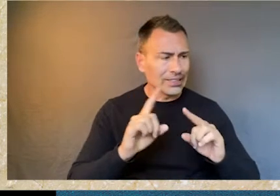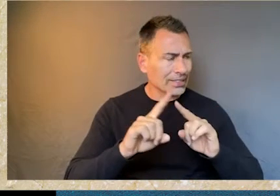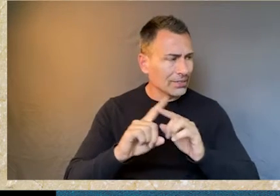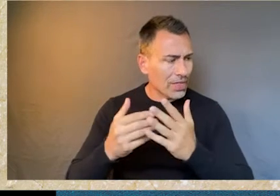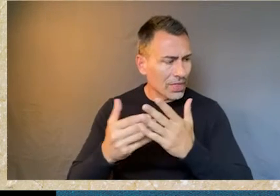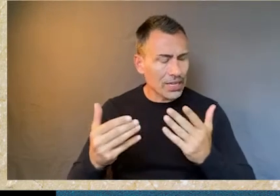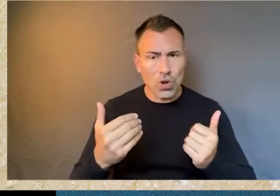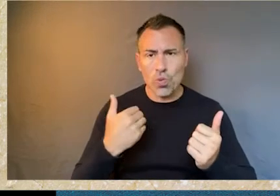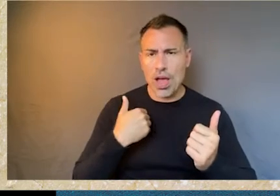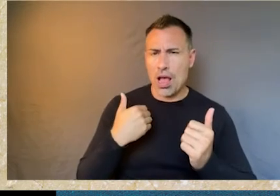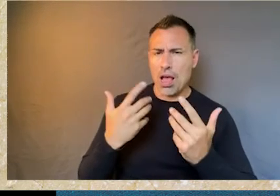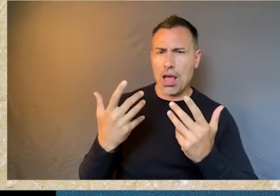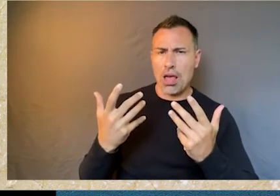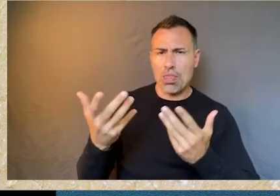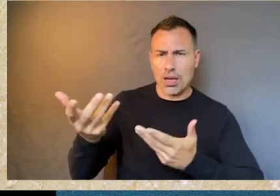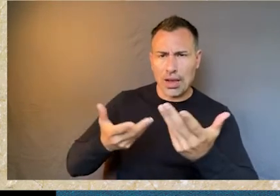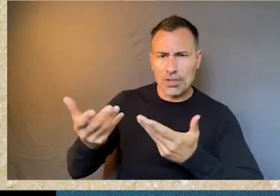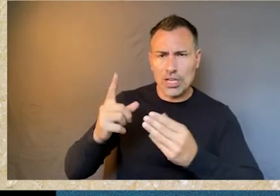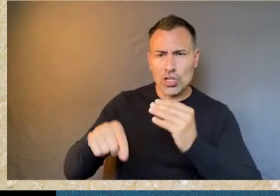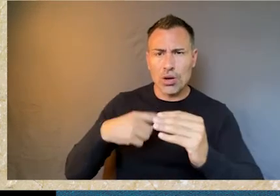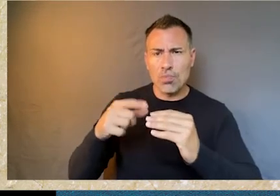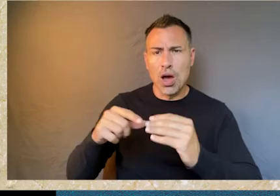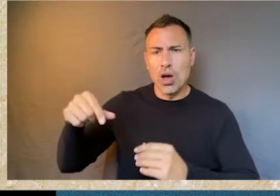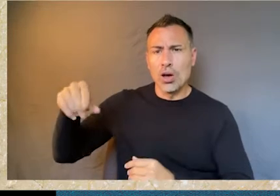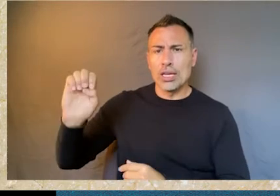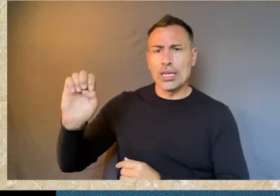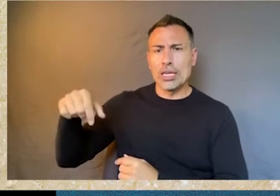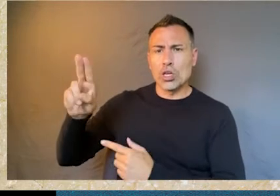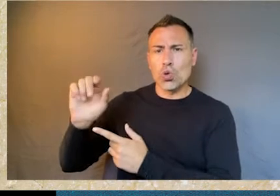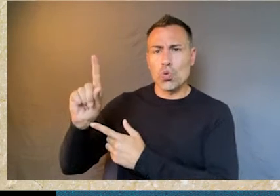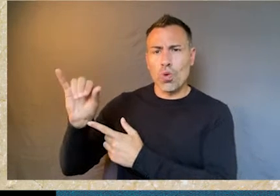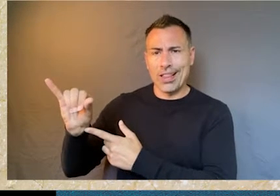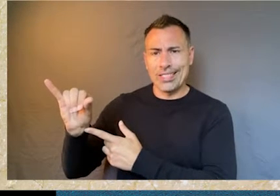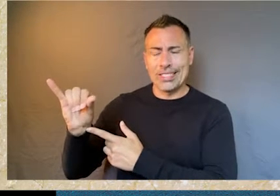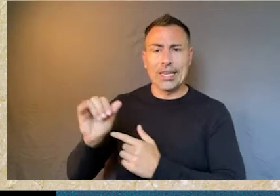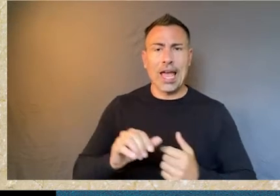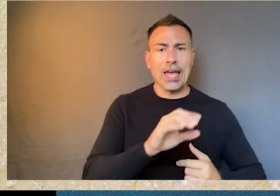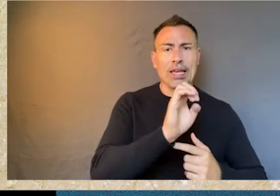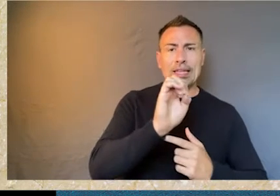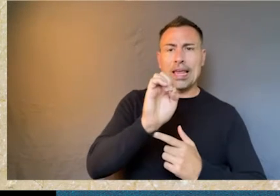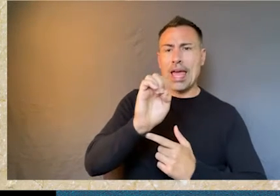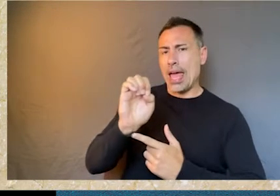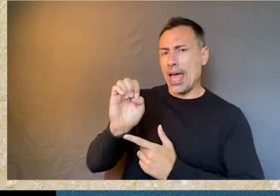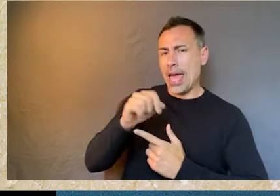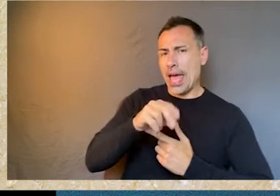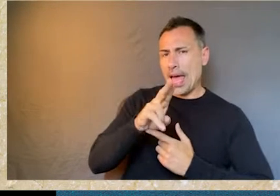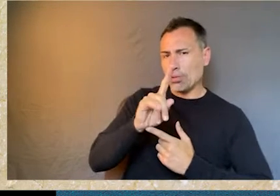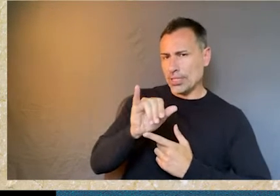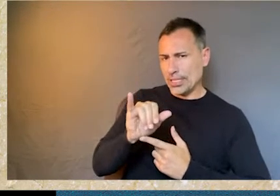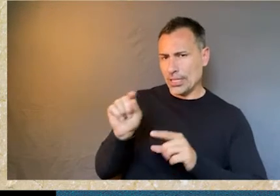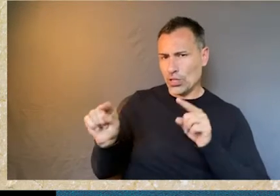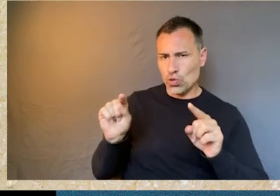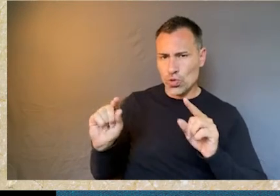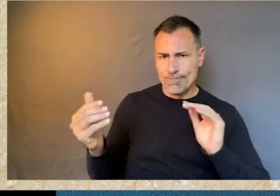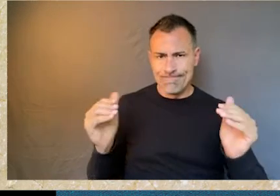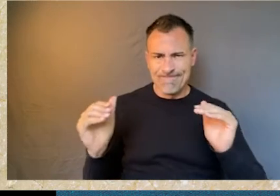conversation of equality versus equity is very important, but because of where we've been in our work so far, for the most